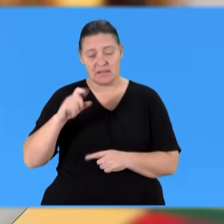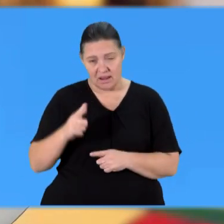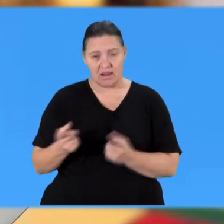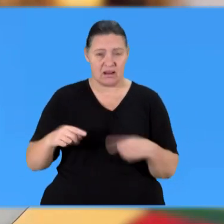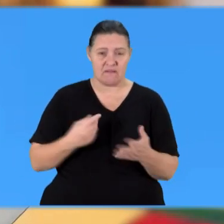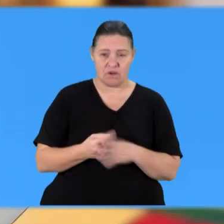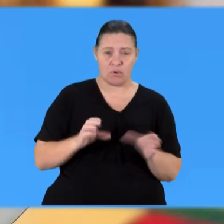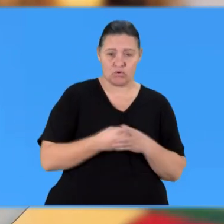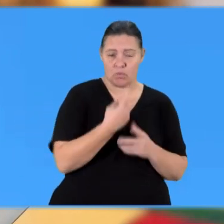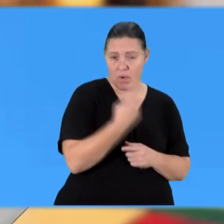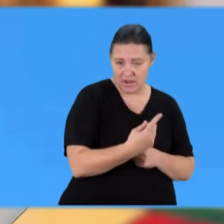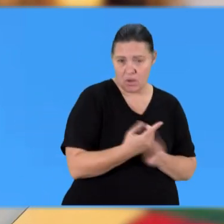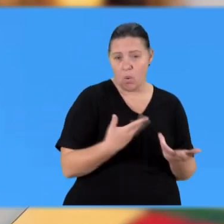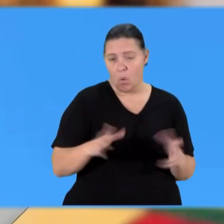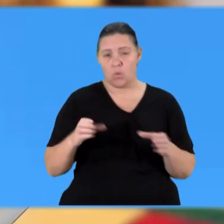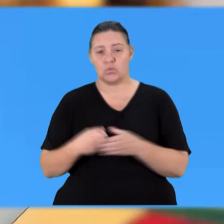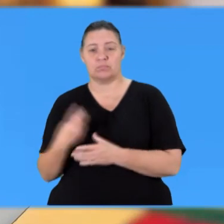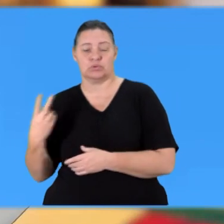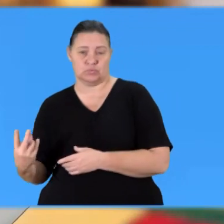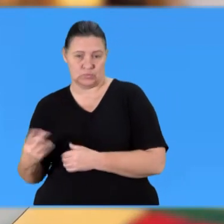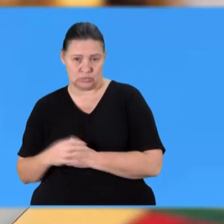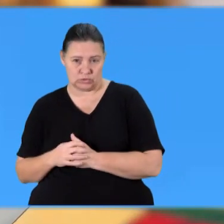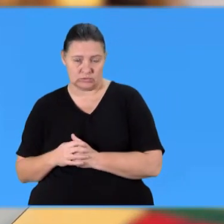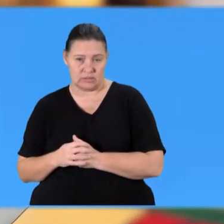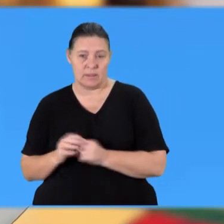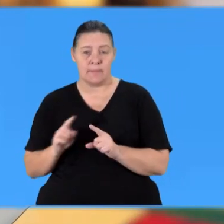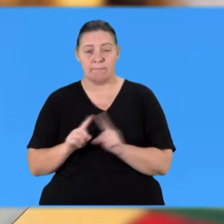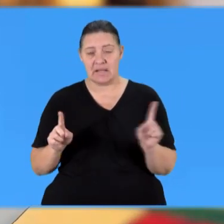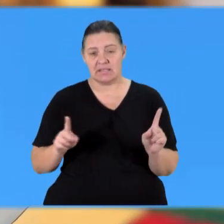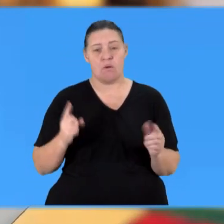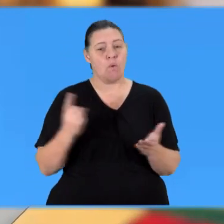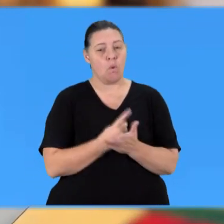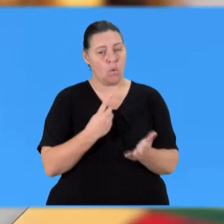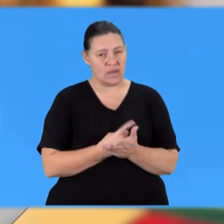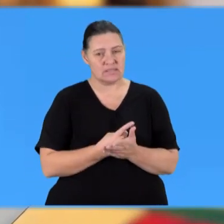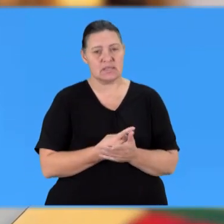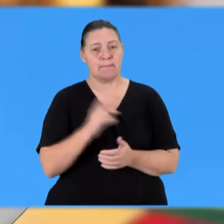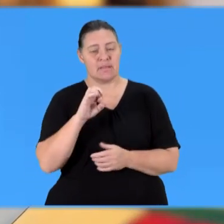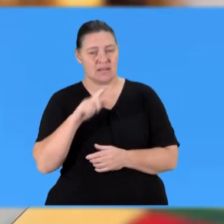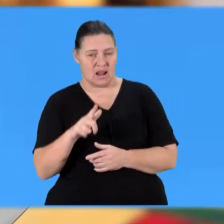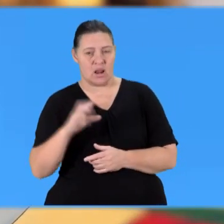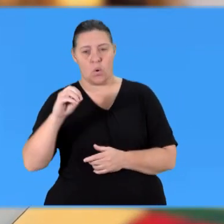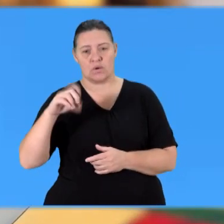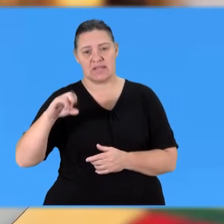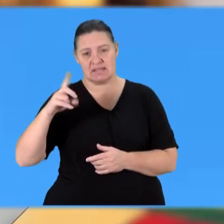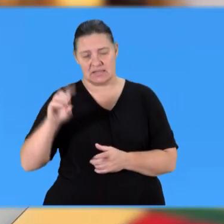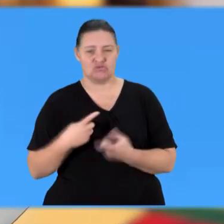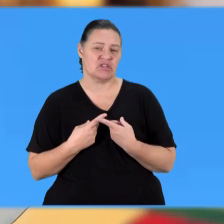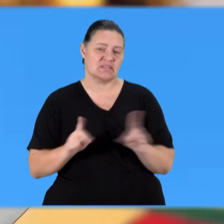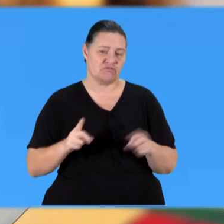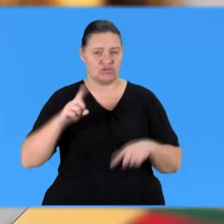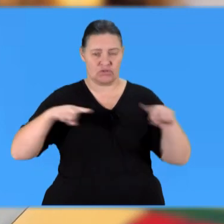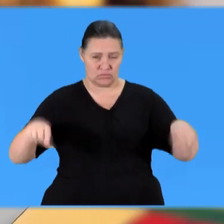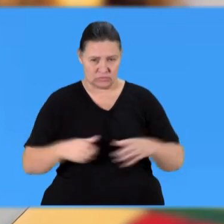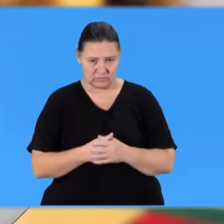metal comes either from group 1 elements or group 2 elements. But there will always be a metal oxide, just a different